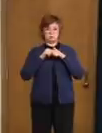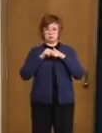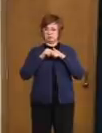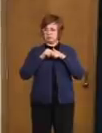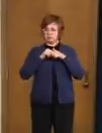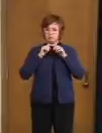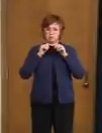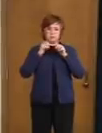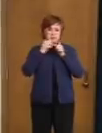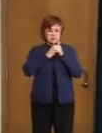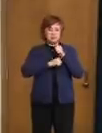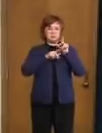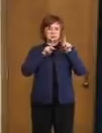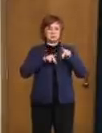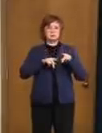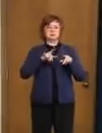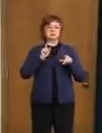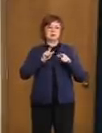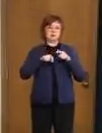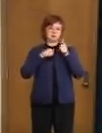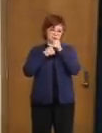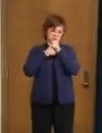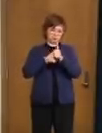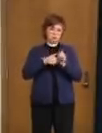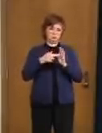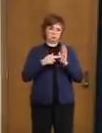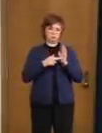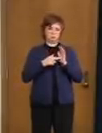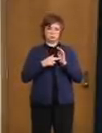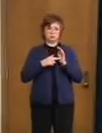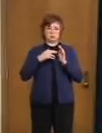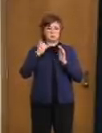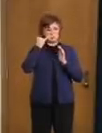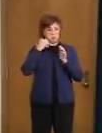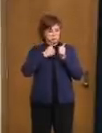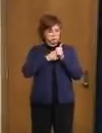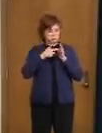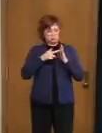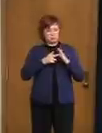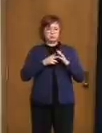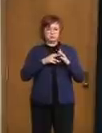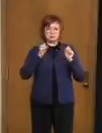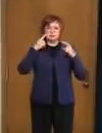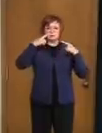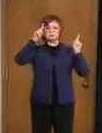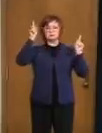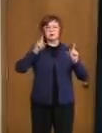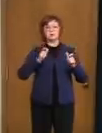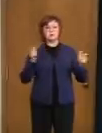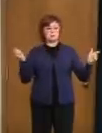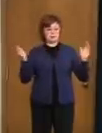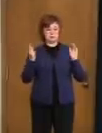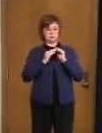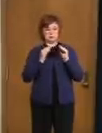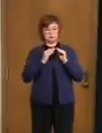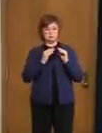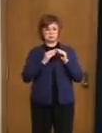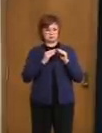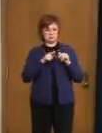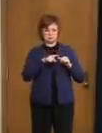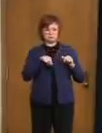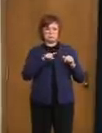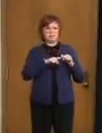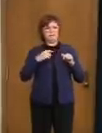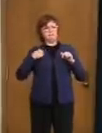and favorably to getting numbers down. And I think we need to remember that. I think very large urban centers have their own